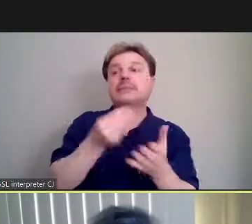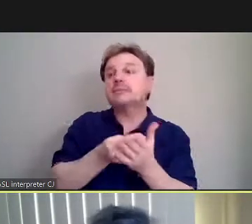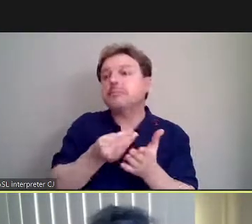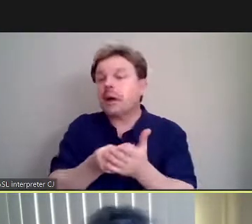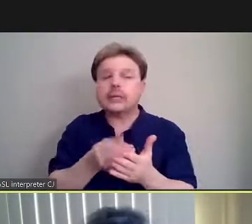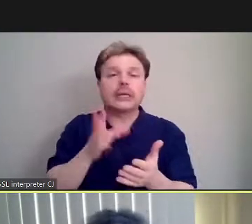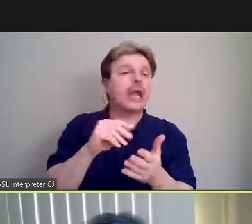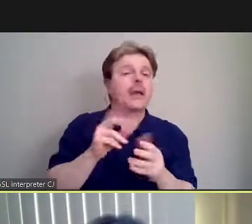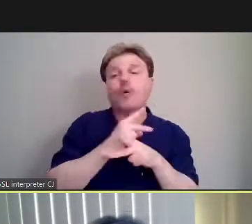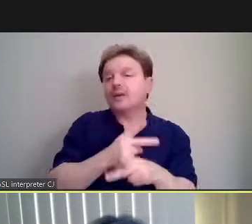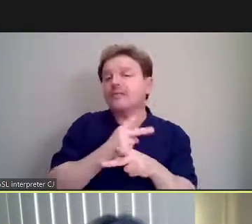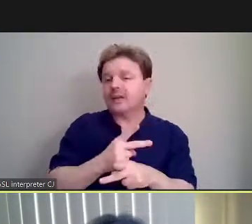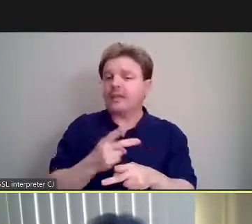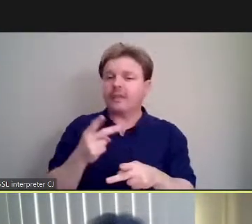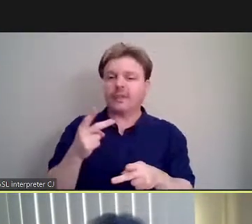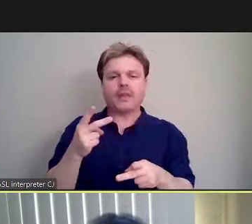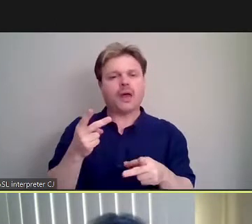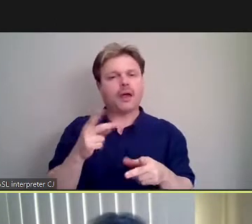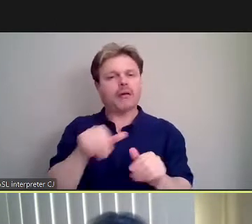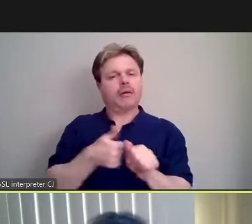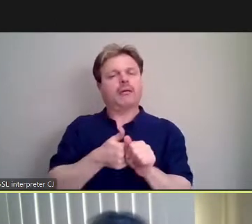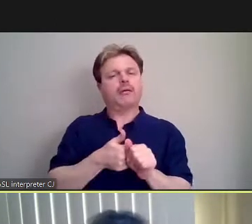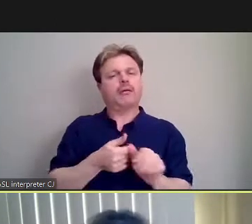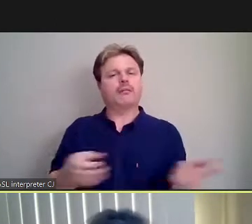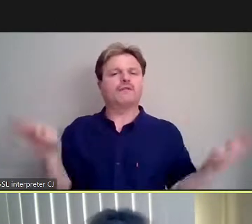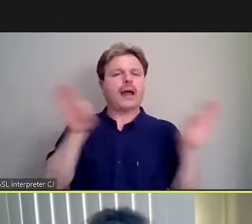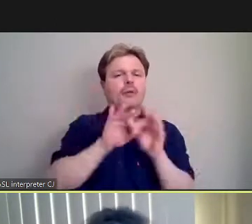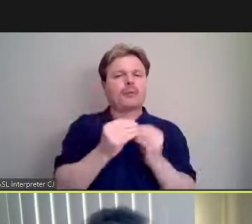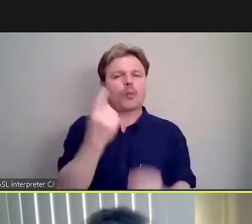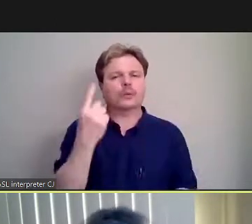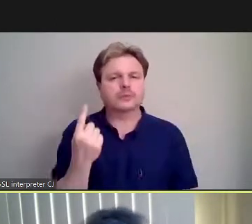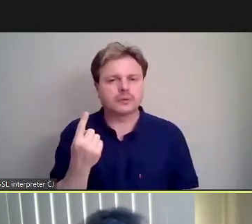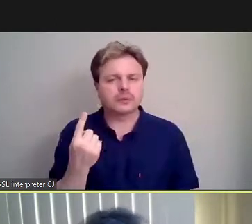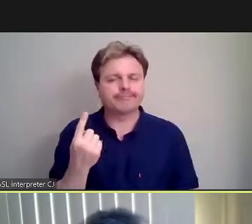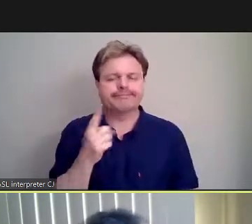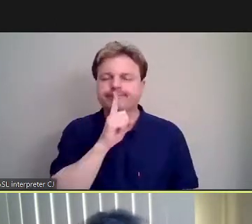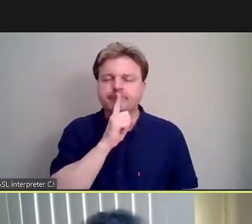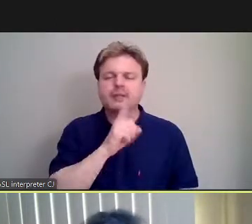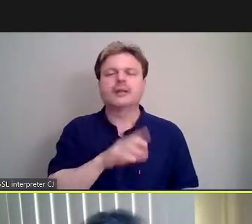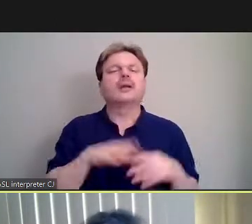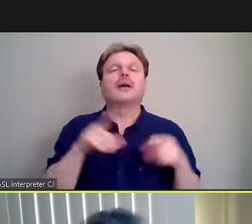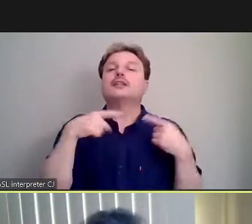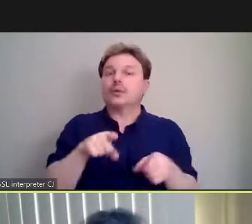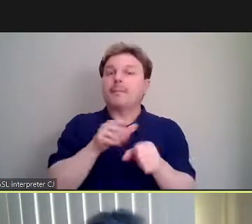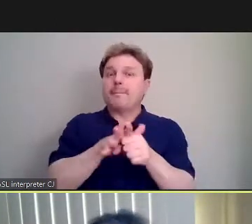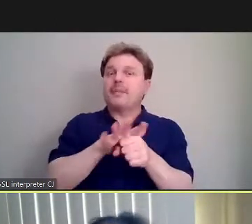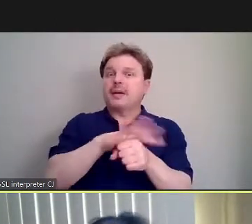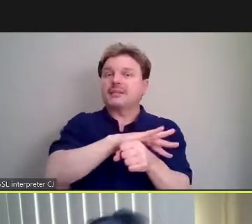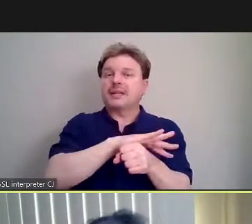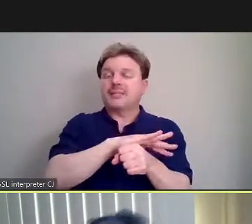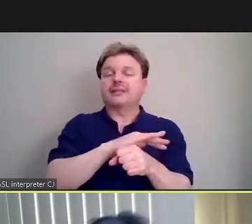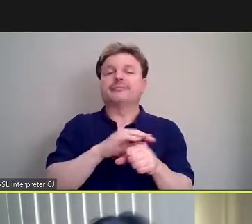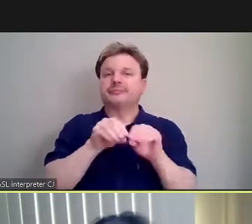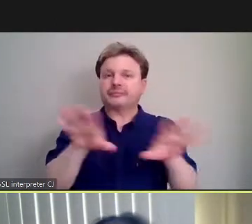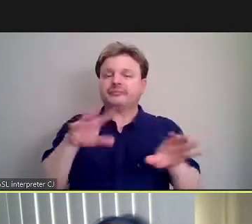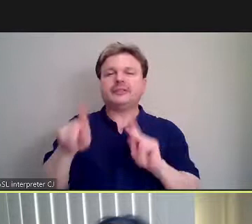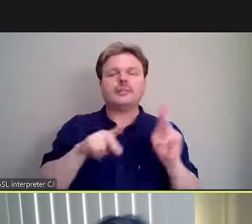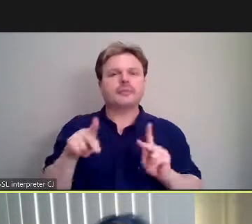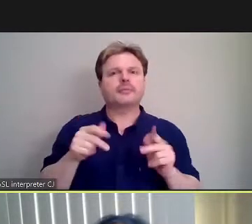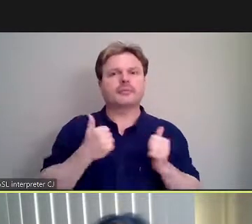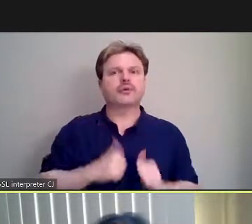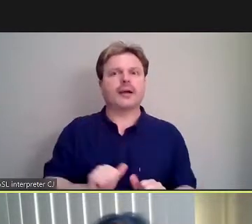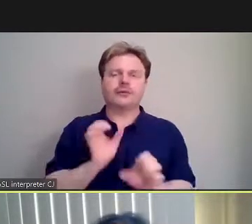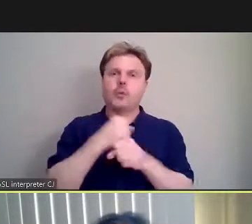us valuable. And so again, right now during this pandemic, people are trying to make time,